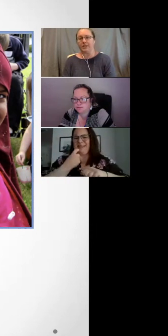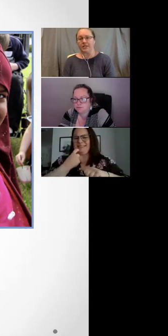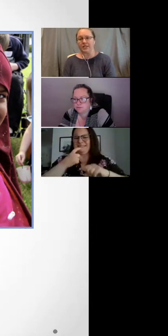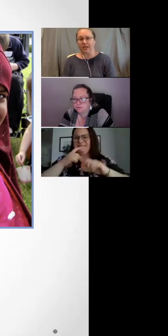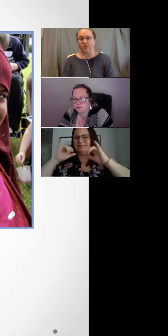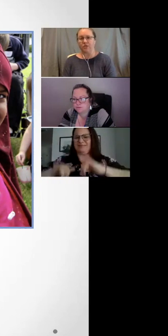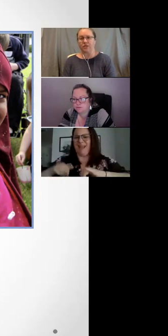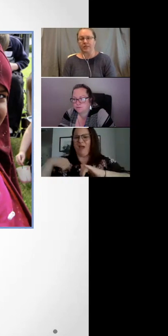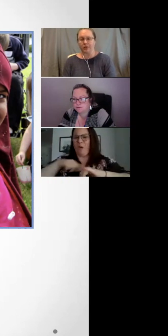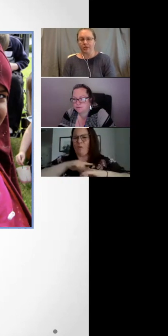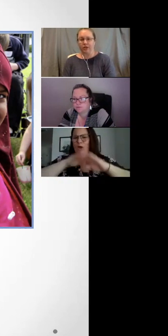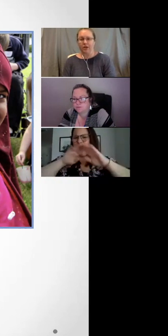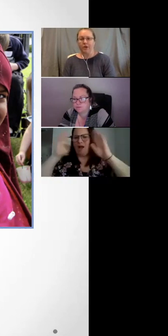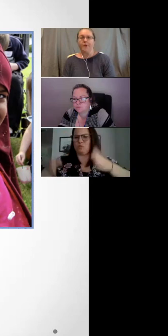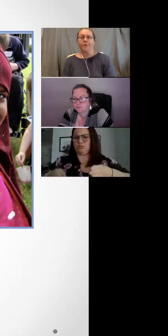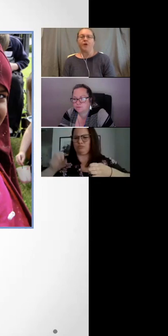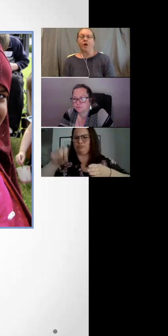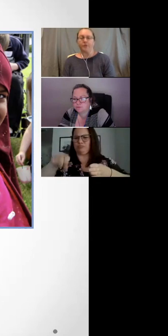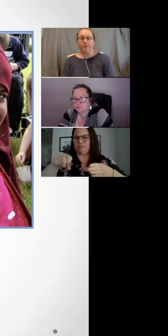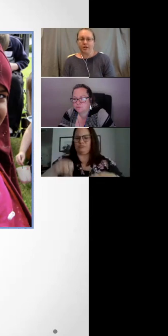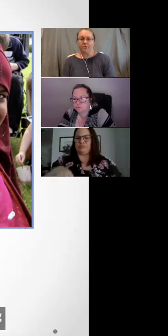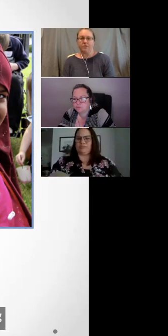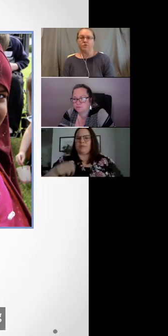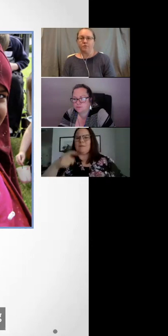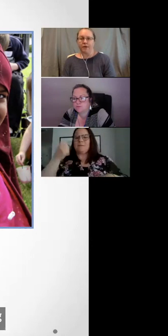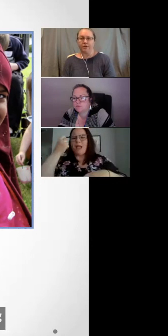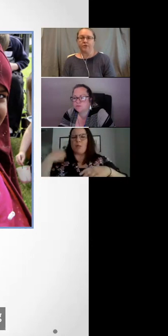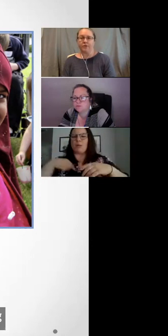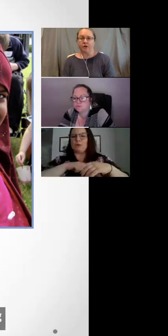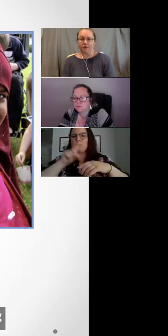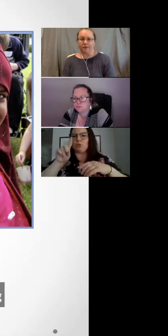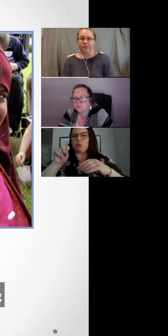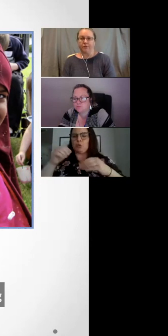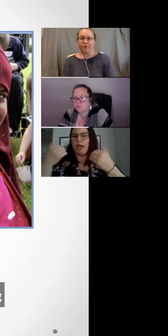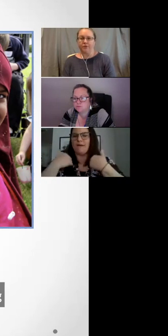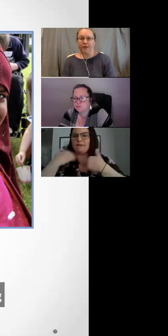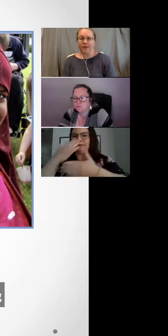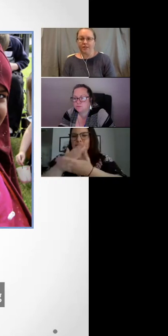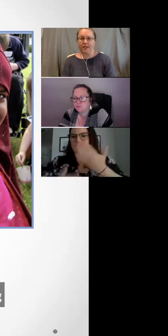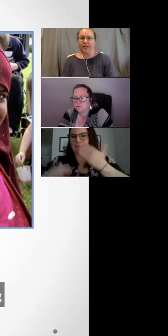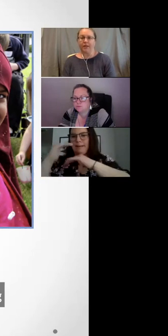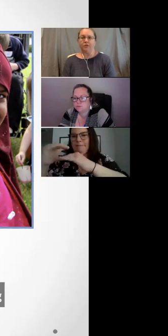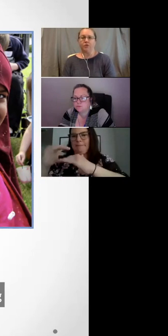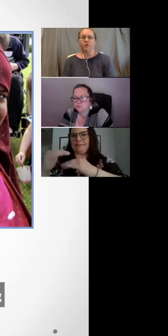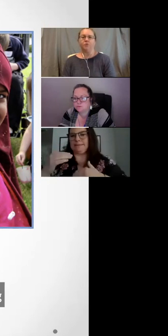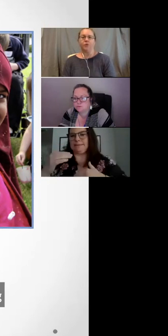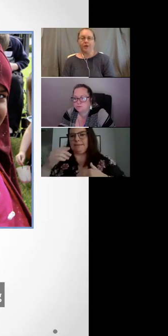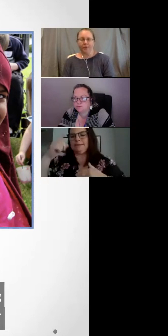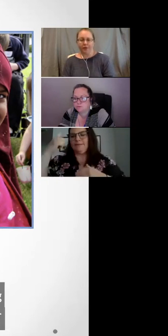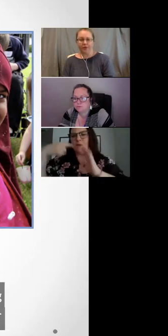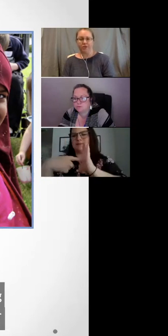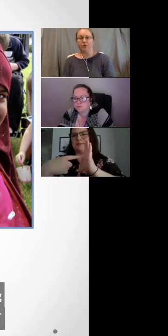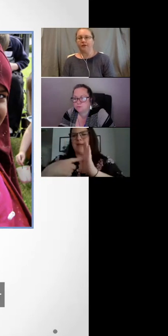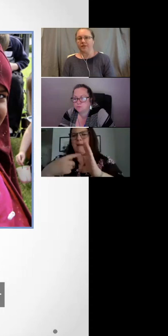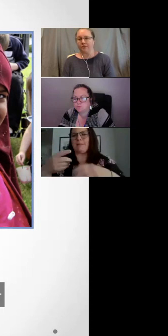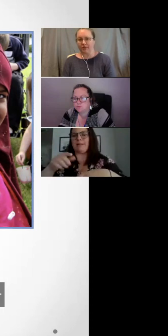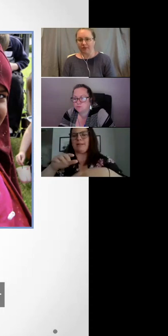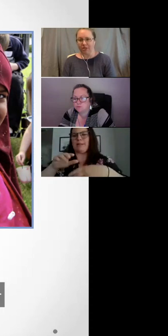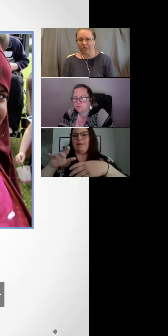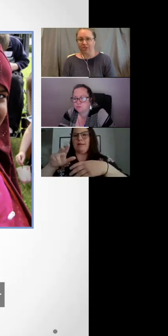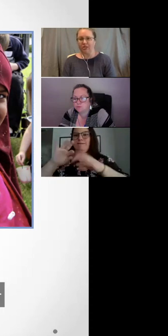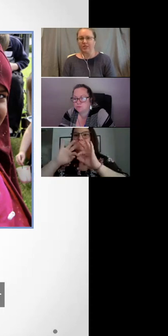place to stay during the summer, oftentimes the dorm houses are available for that. Again, we do book up and we do have